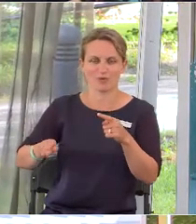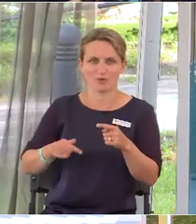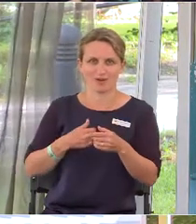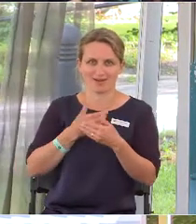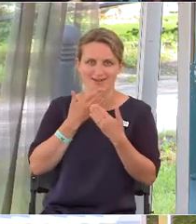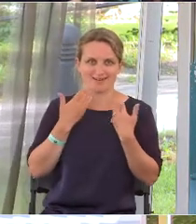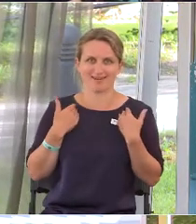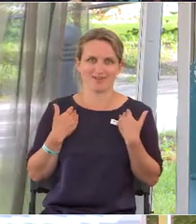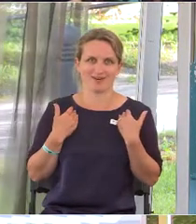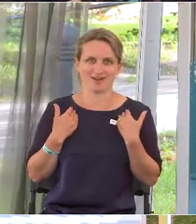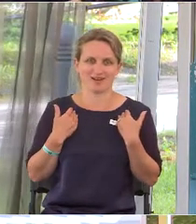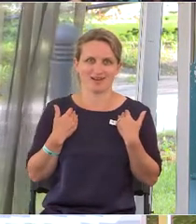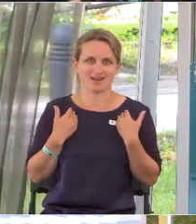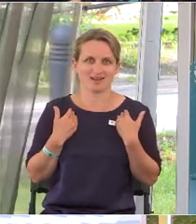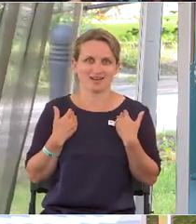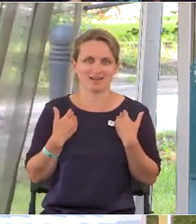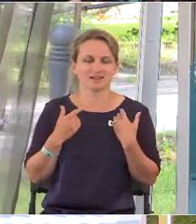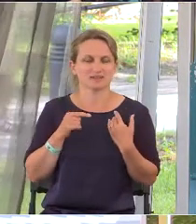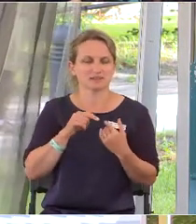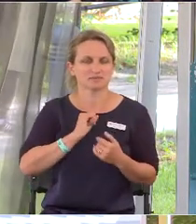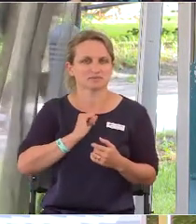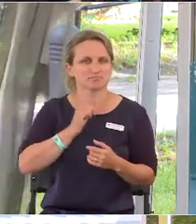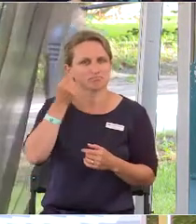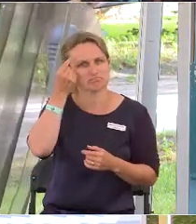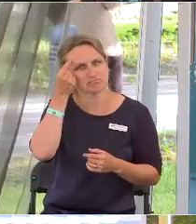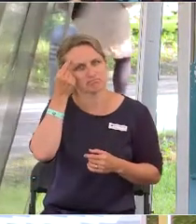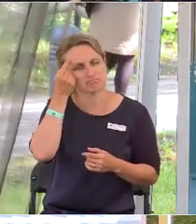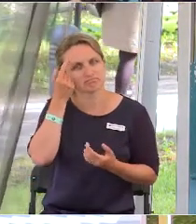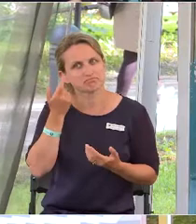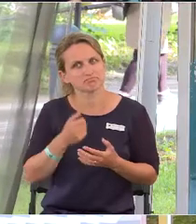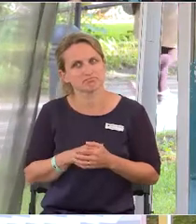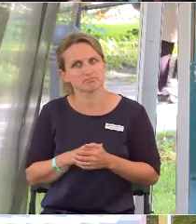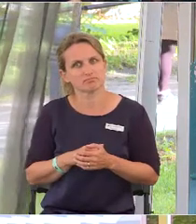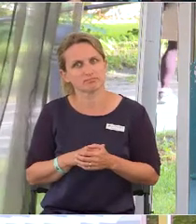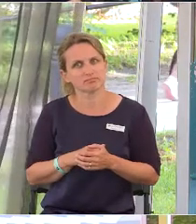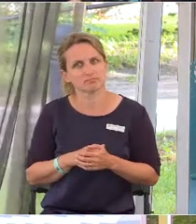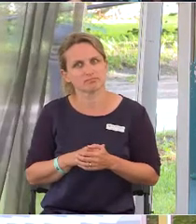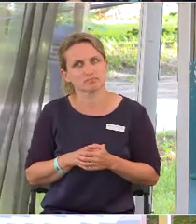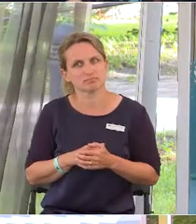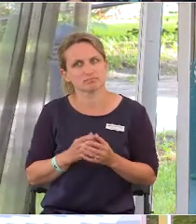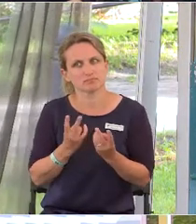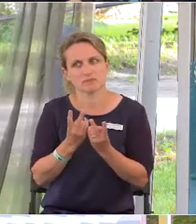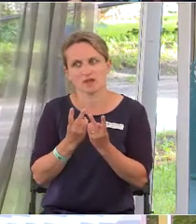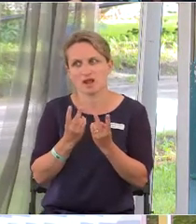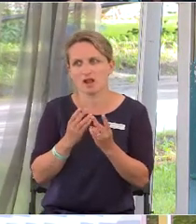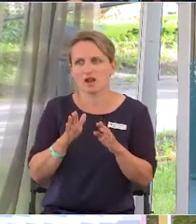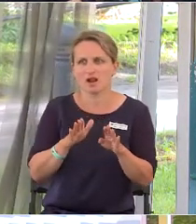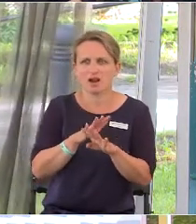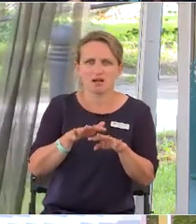one issue. And so, I think that this can be the singing in the house, so maybe it can be